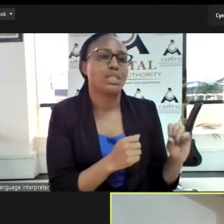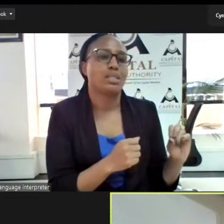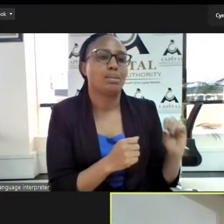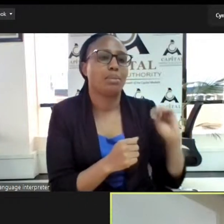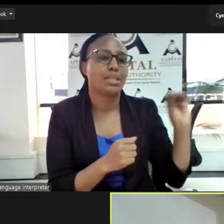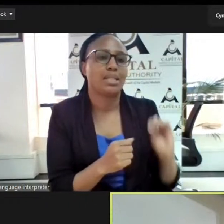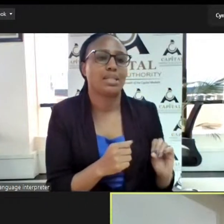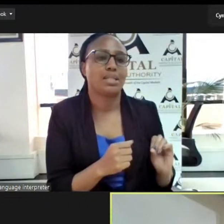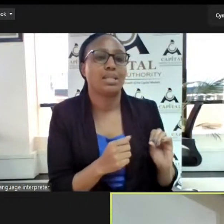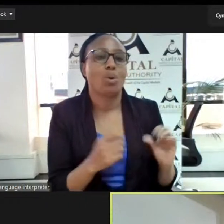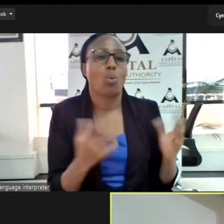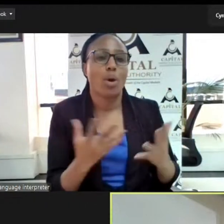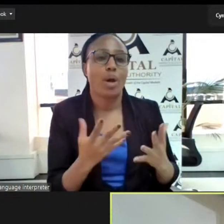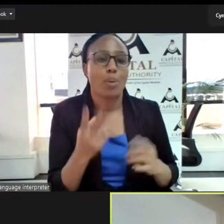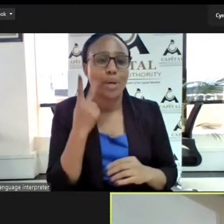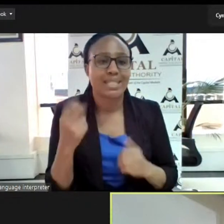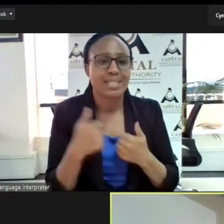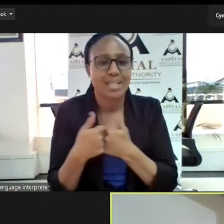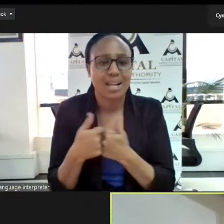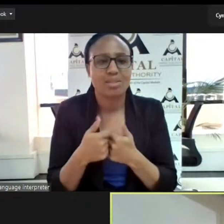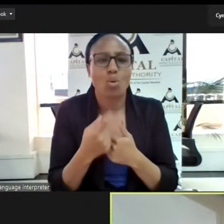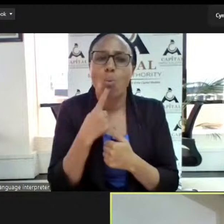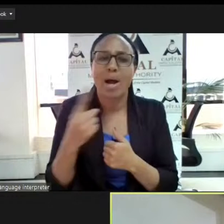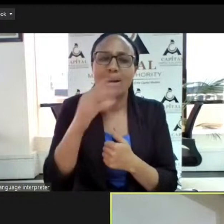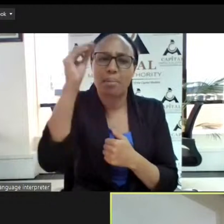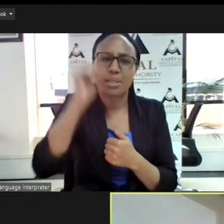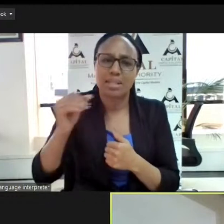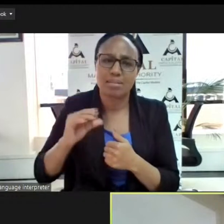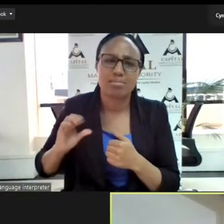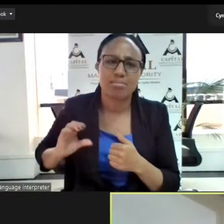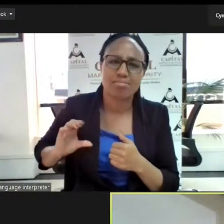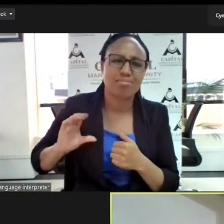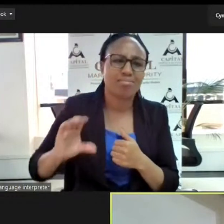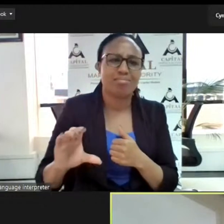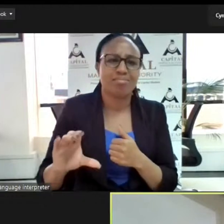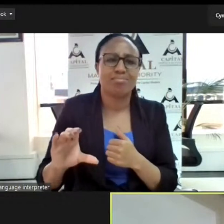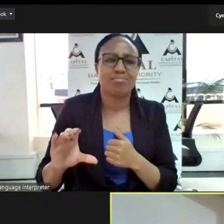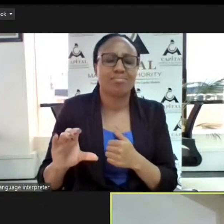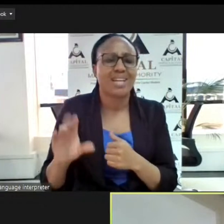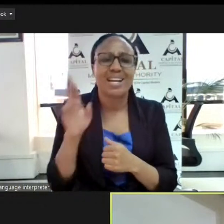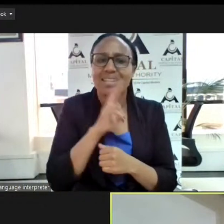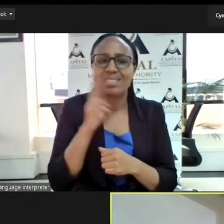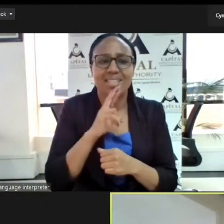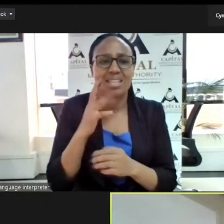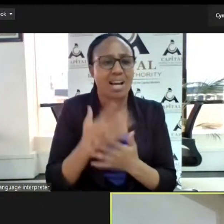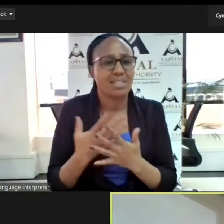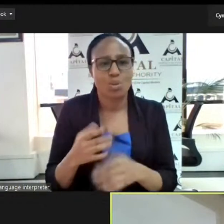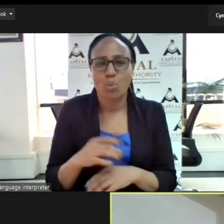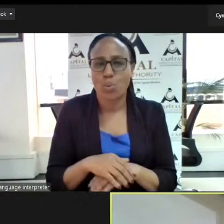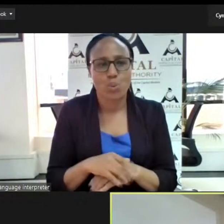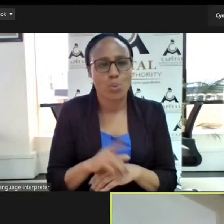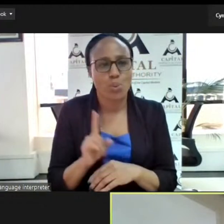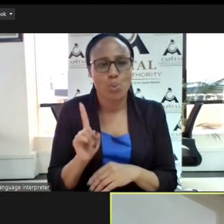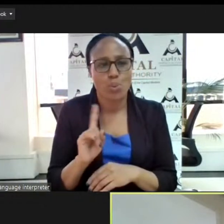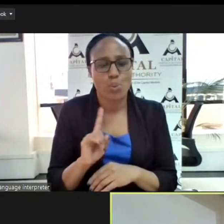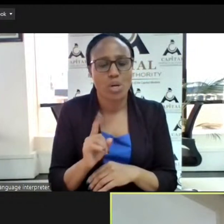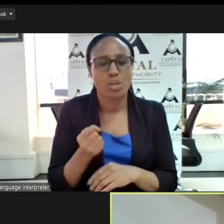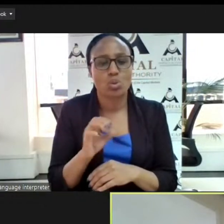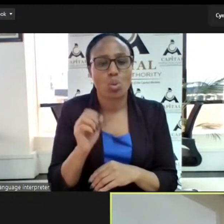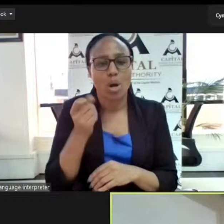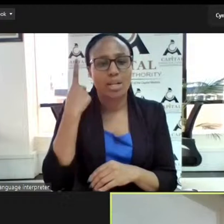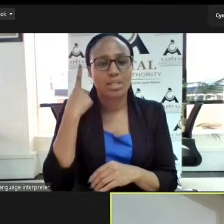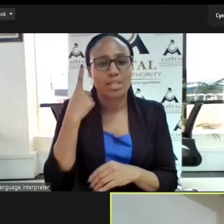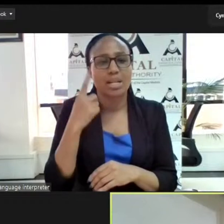seeing challenges is where people put 100% of their savings in very risky assets. So I think really understand what your risk